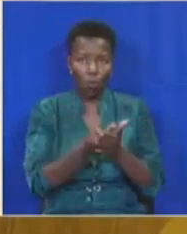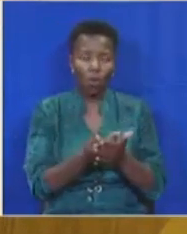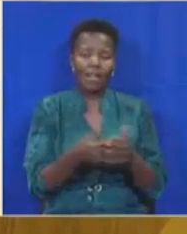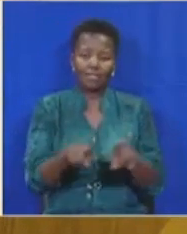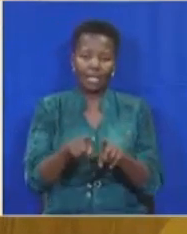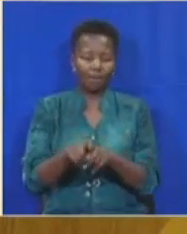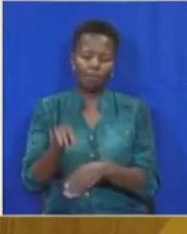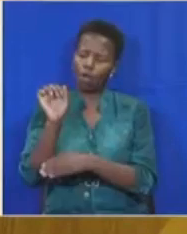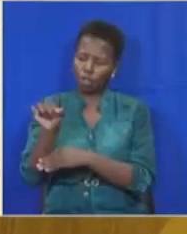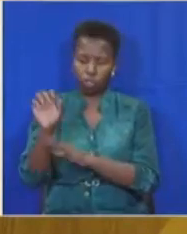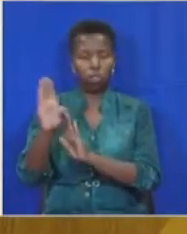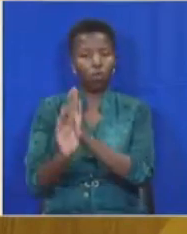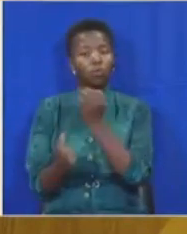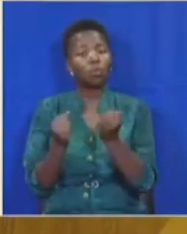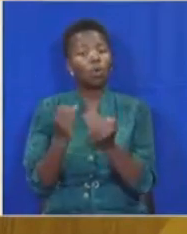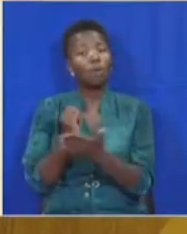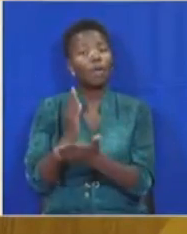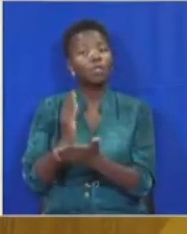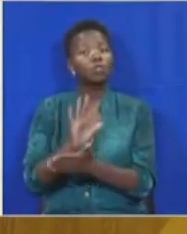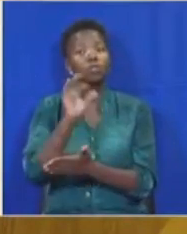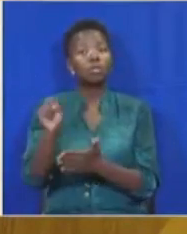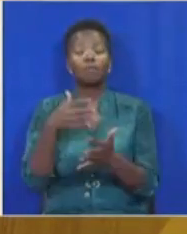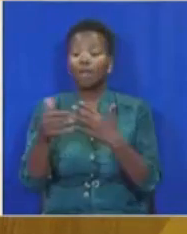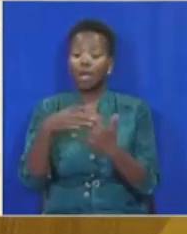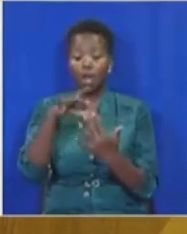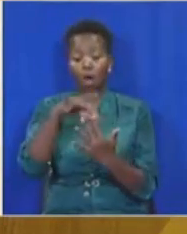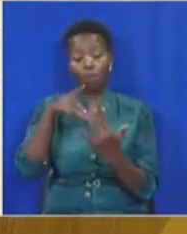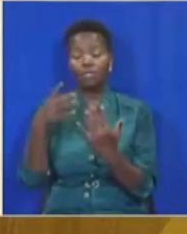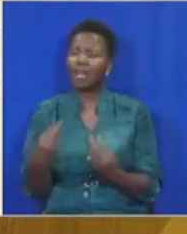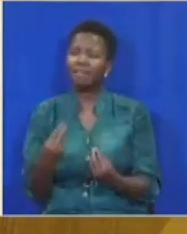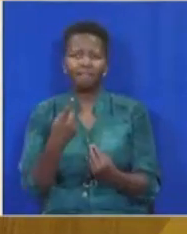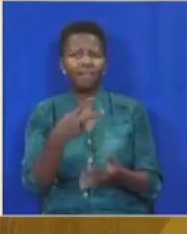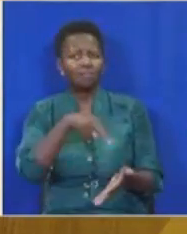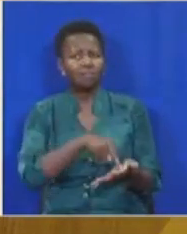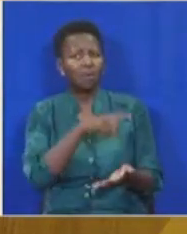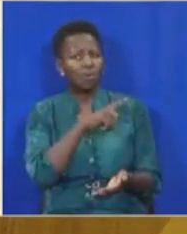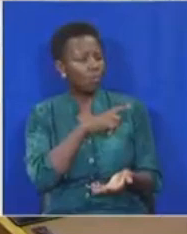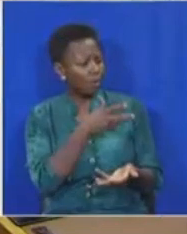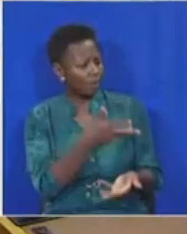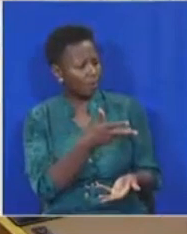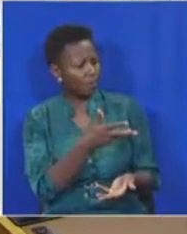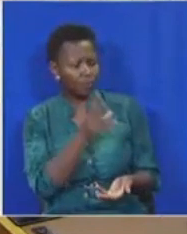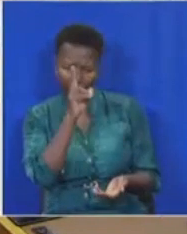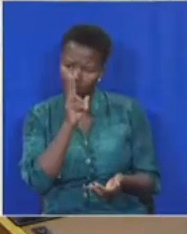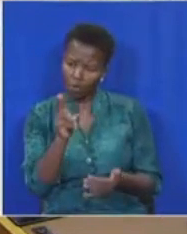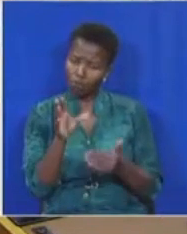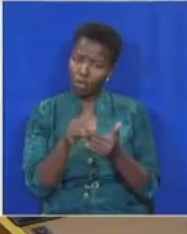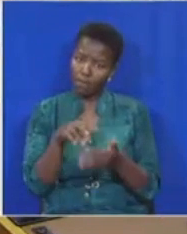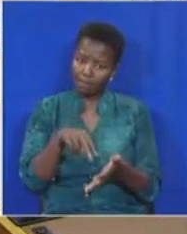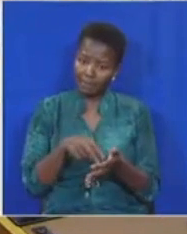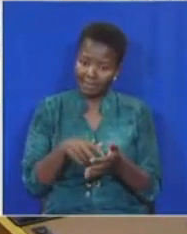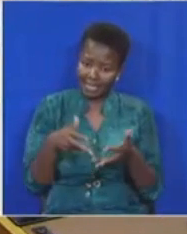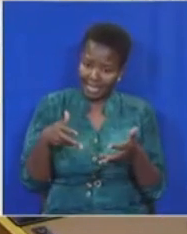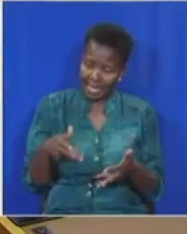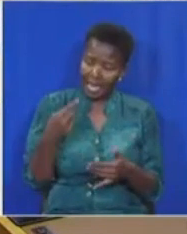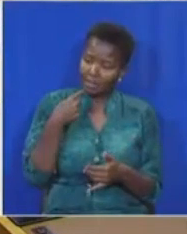constitutional court, to ensure that the country has no other option. Please take your seat. Yes, Honourable Member. Honourable Member on the podium has